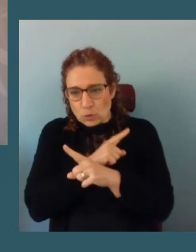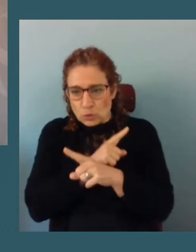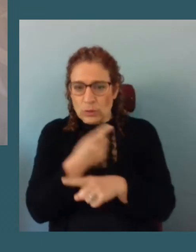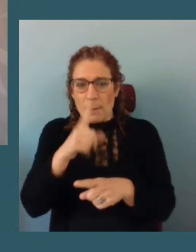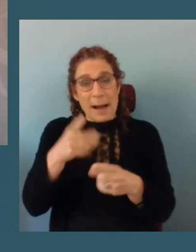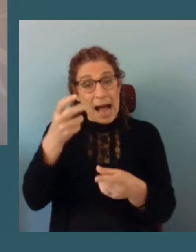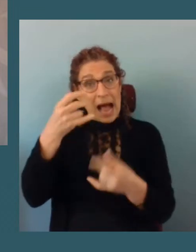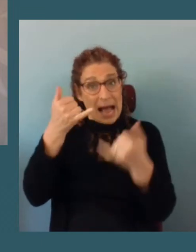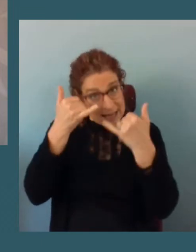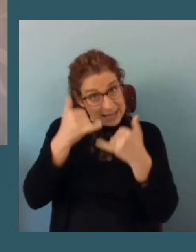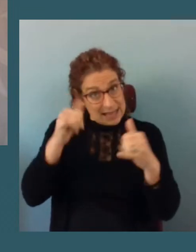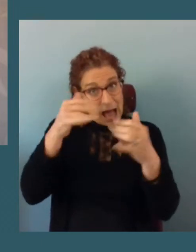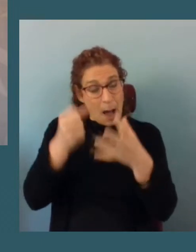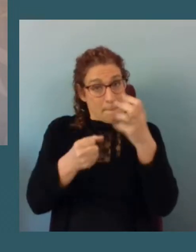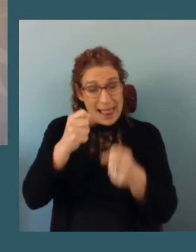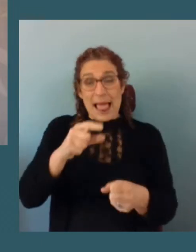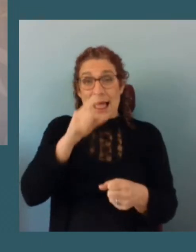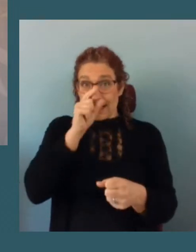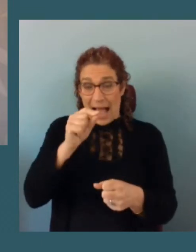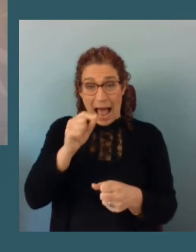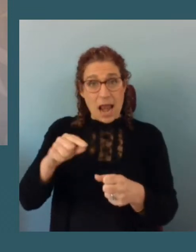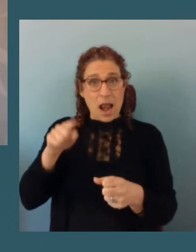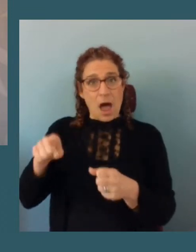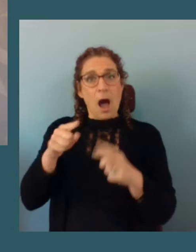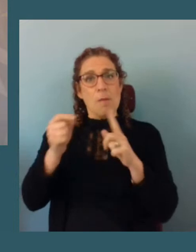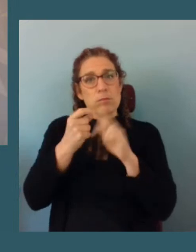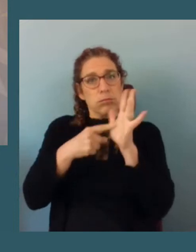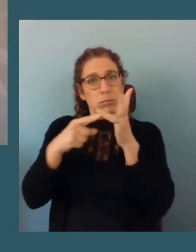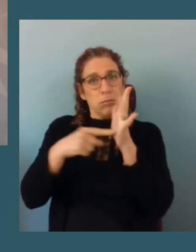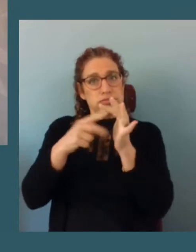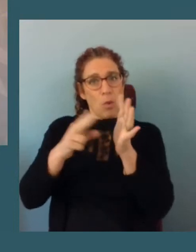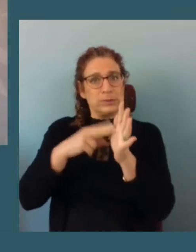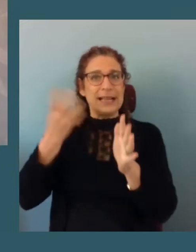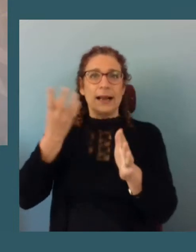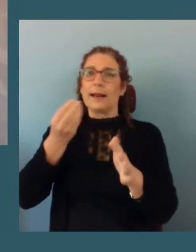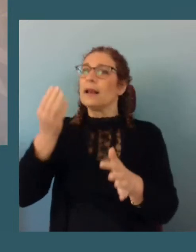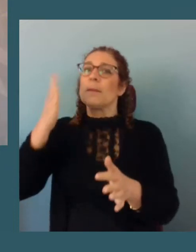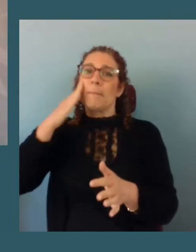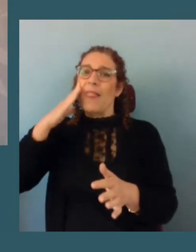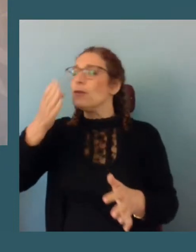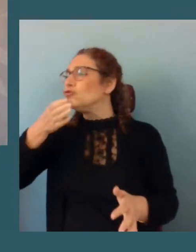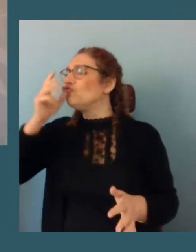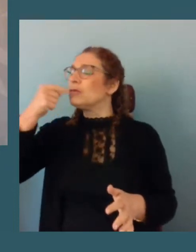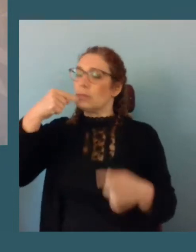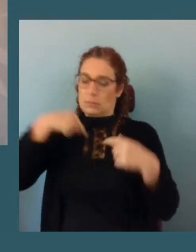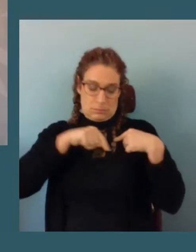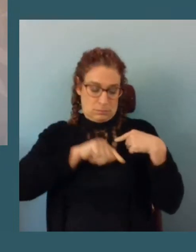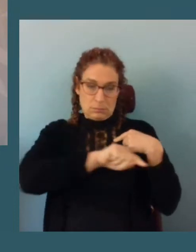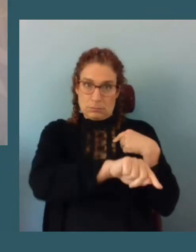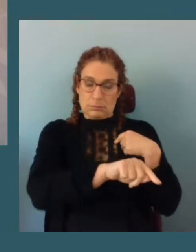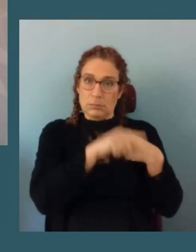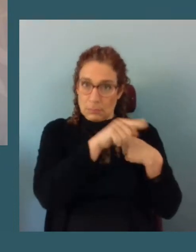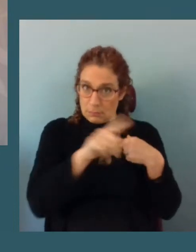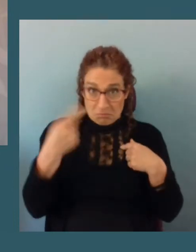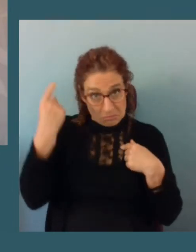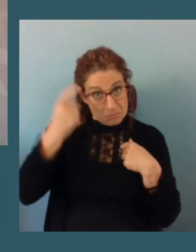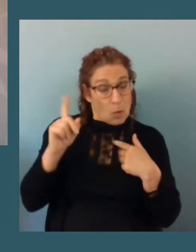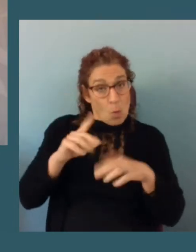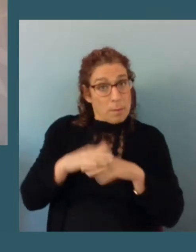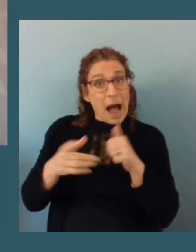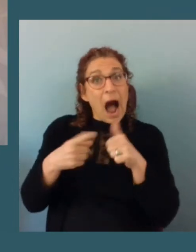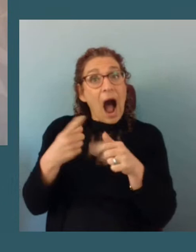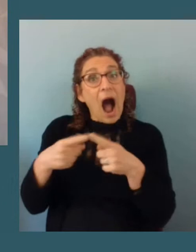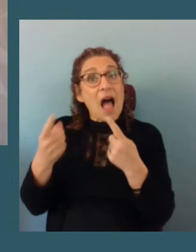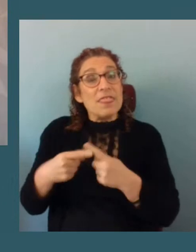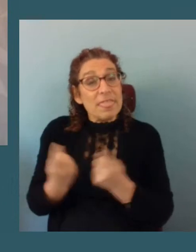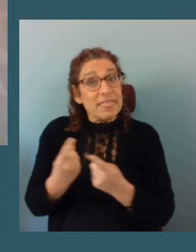to breast milk. And the question is the same true a passage of other potential allergens via breast milk as